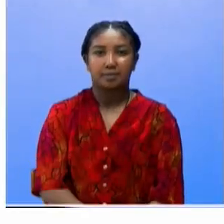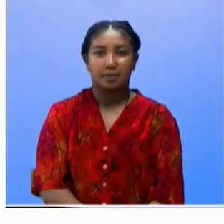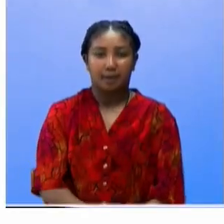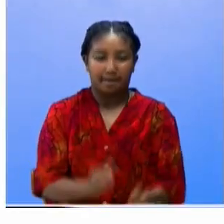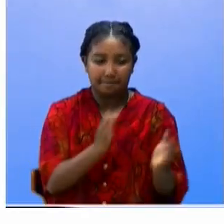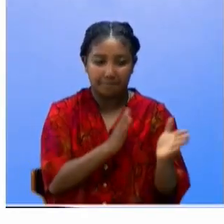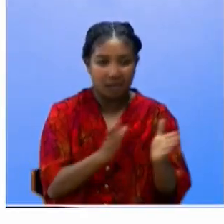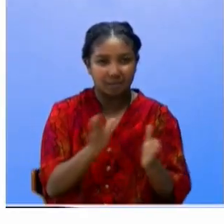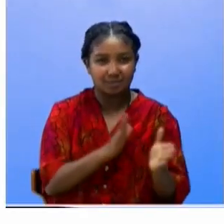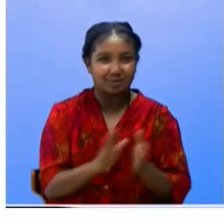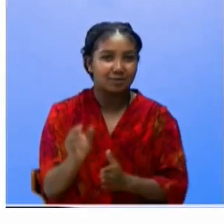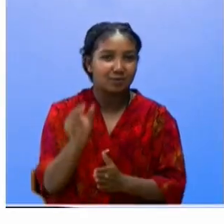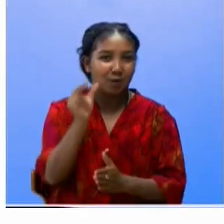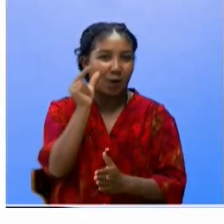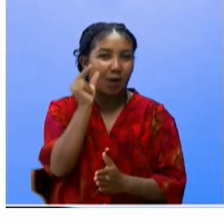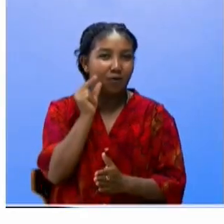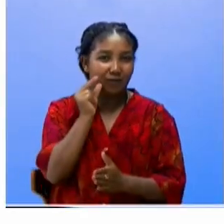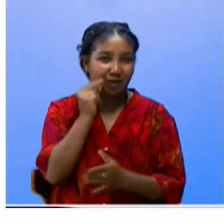coffee.